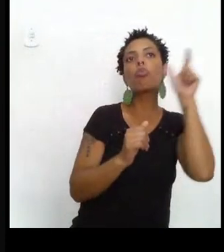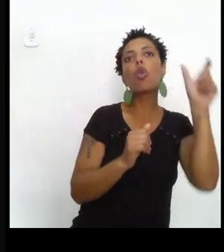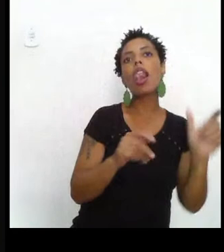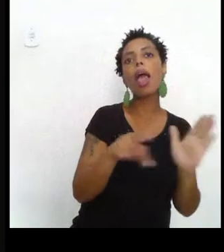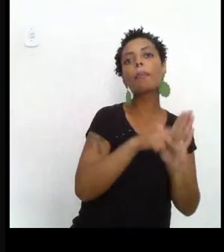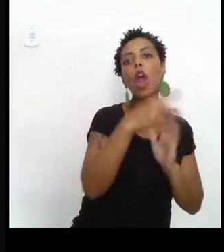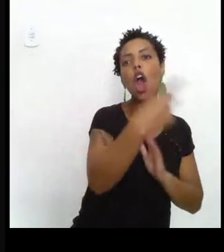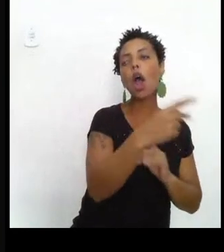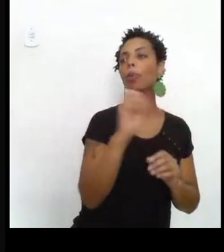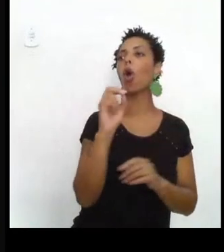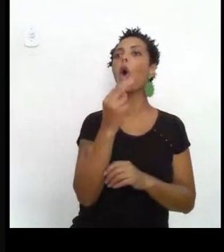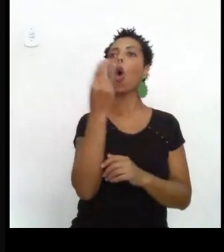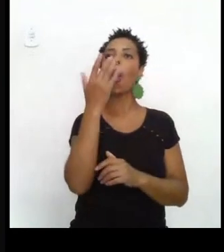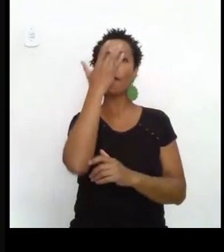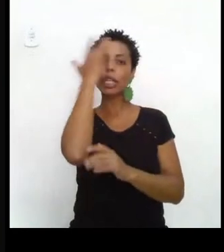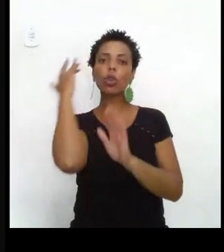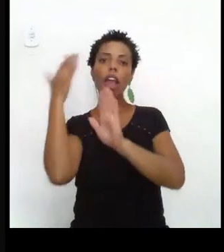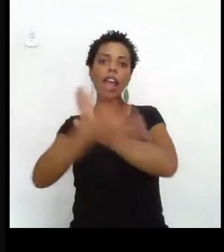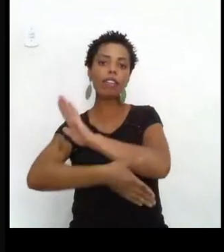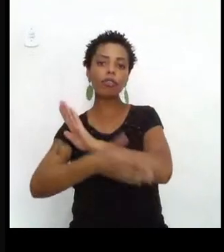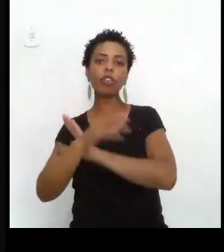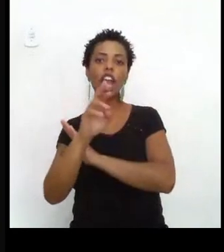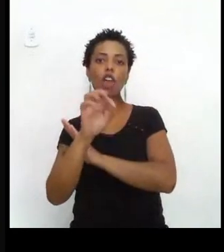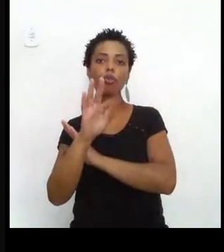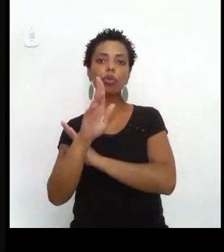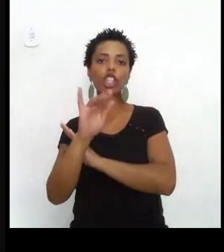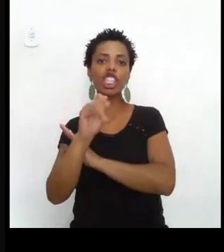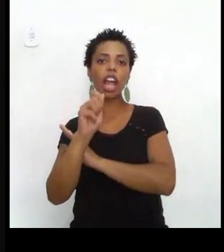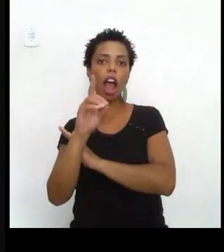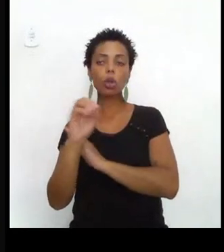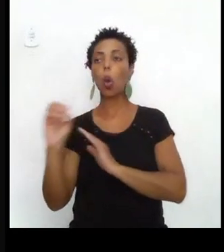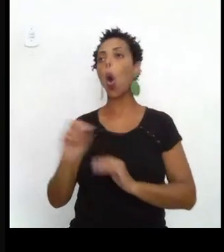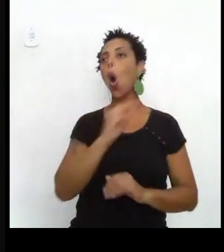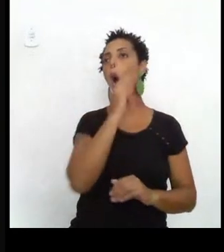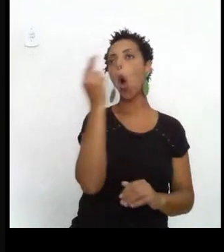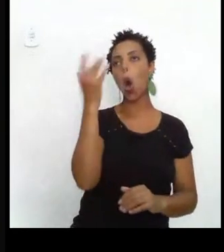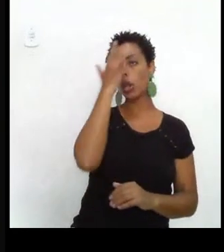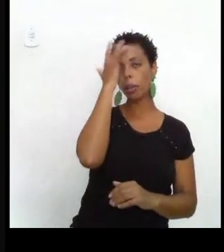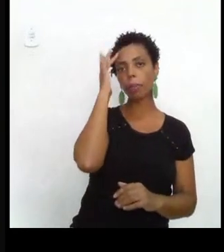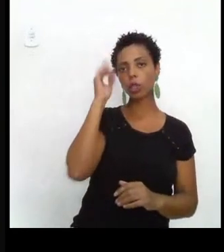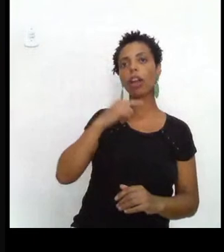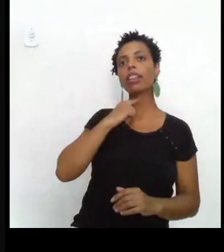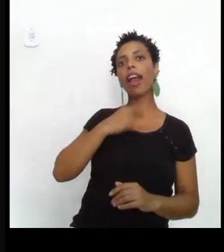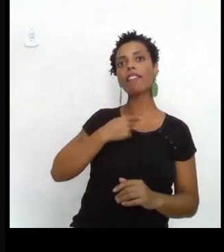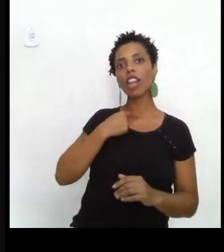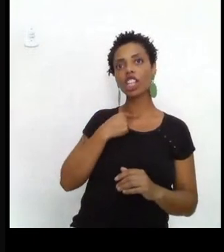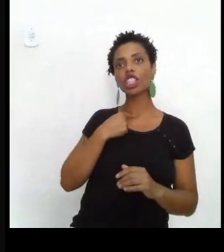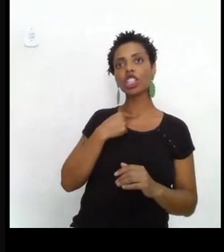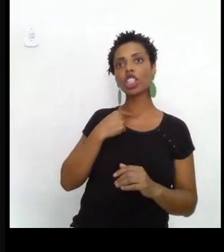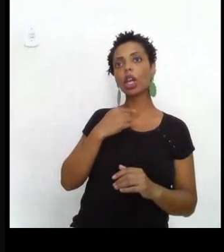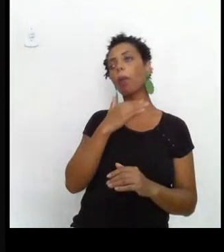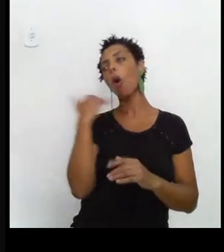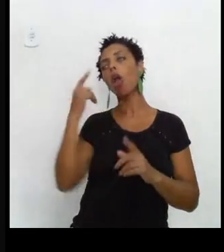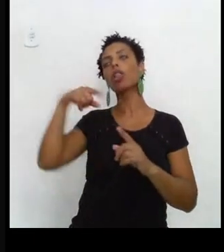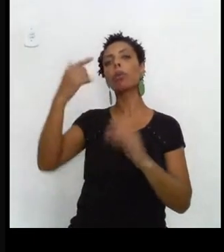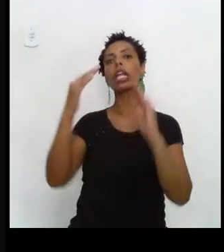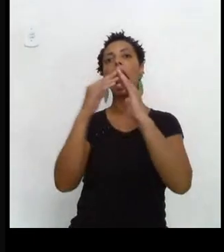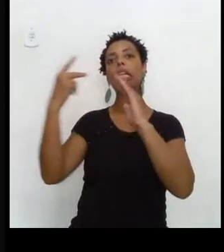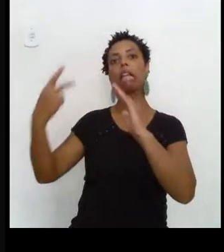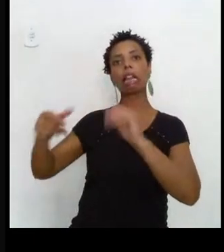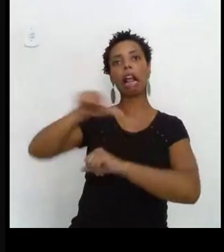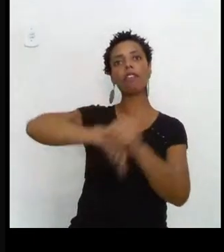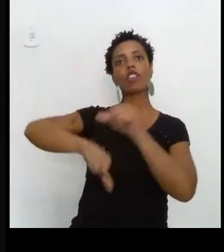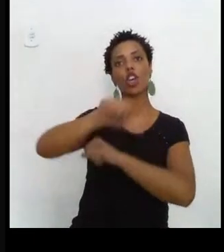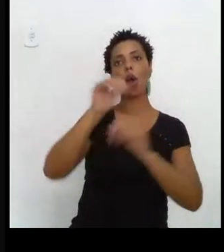The Man of Misery is a friendly Staff was so hot I